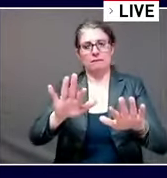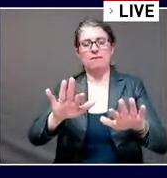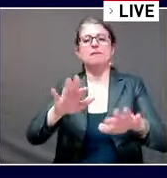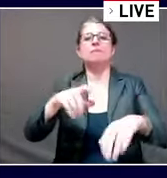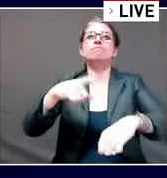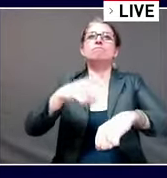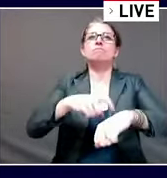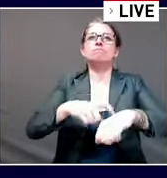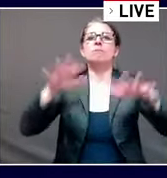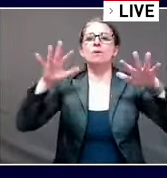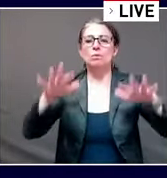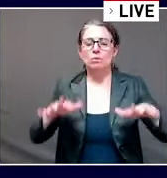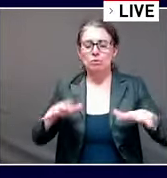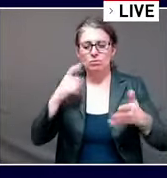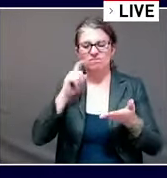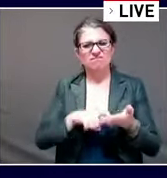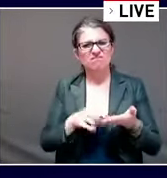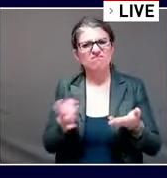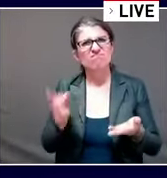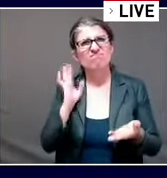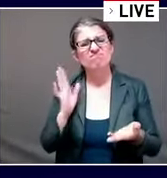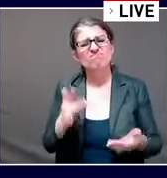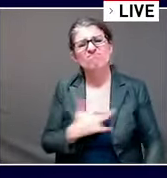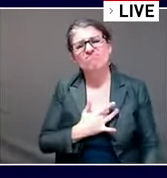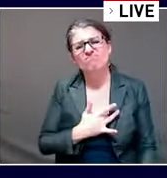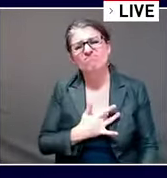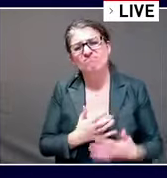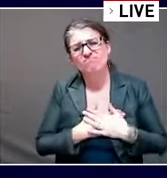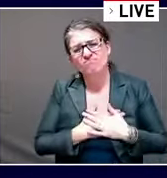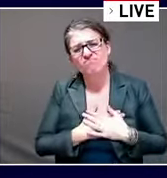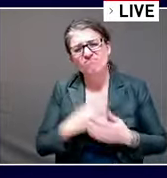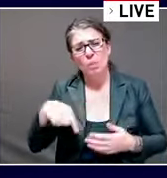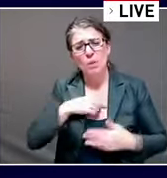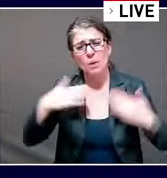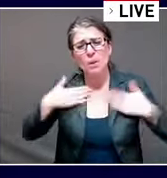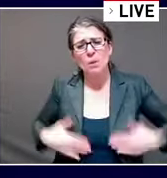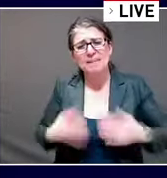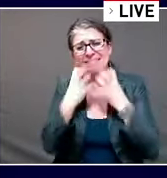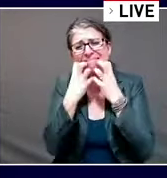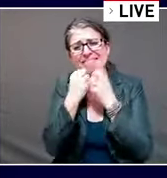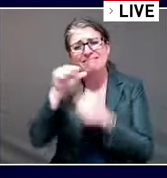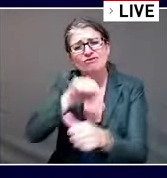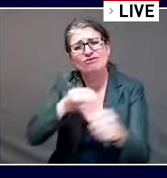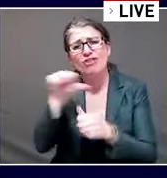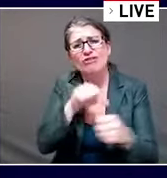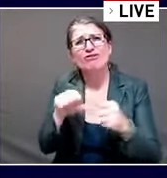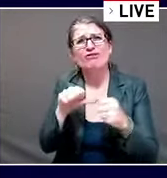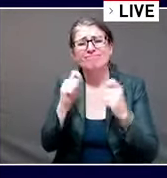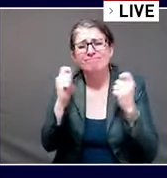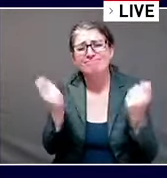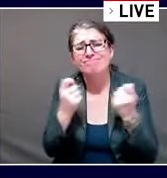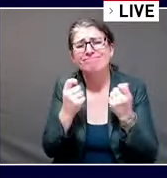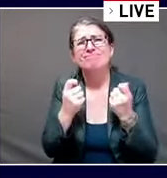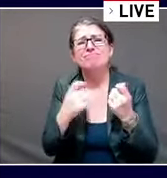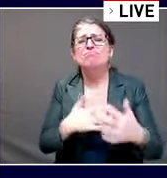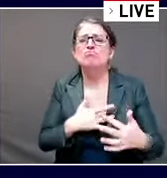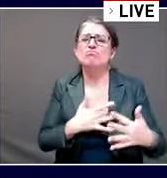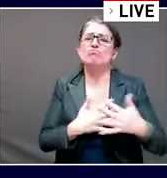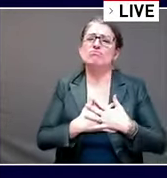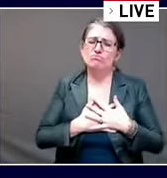year. Where we go from there, we'll talk about it. That's my message for everyone today. We'll talk about it.